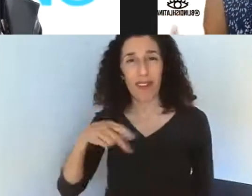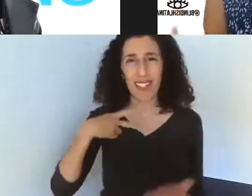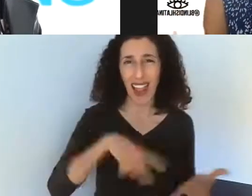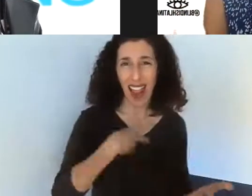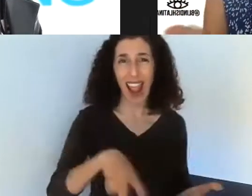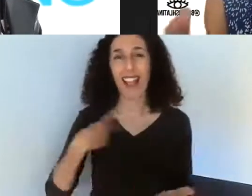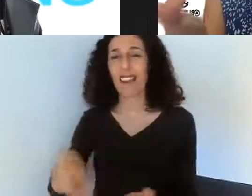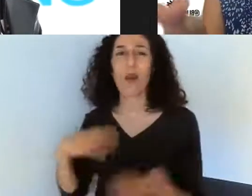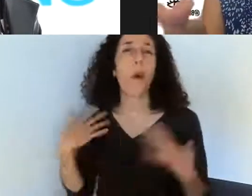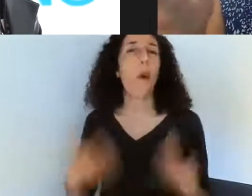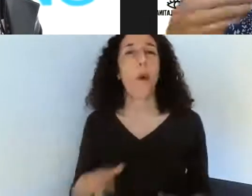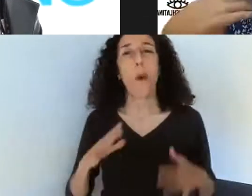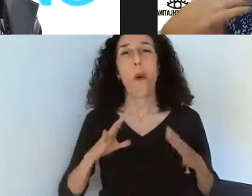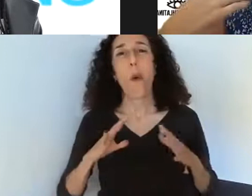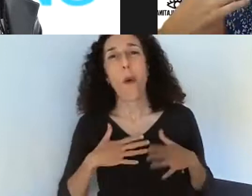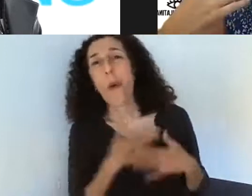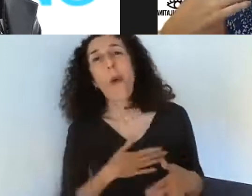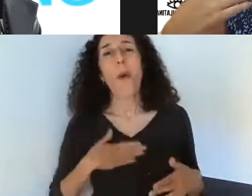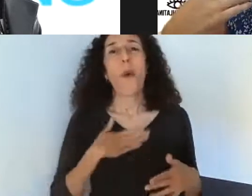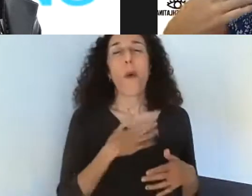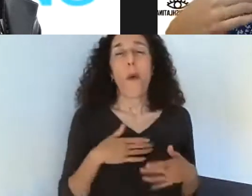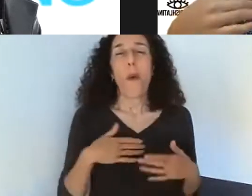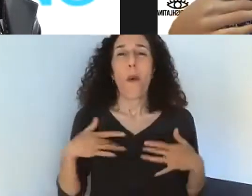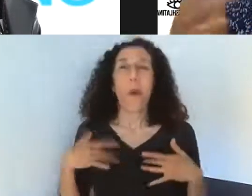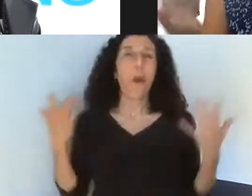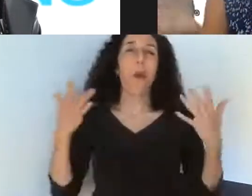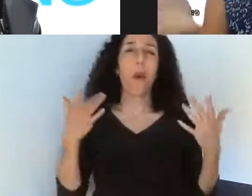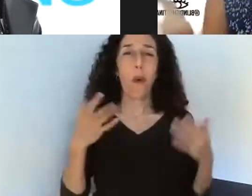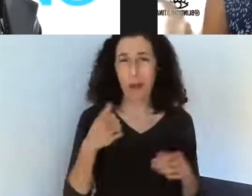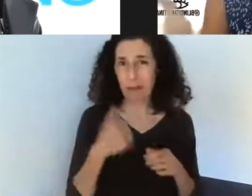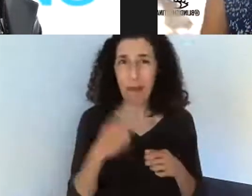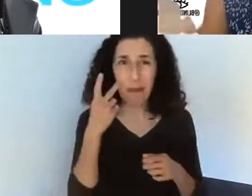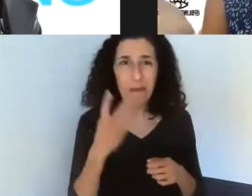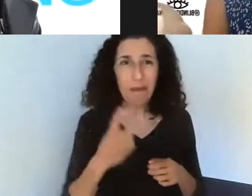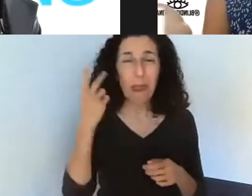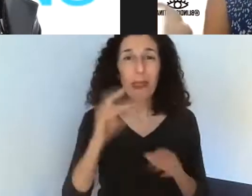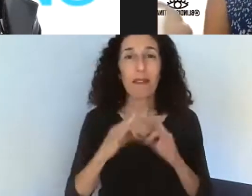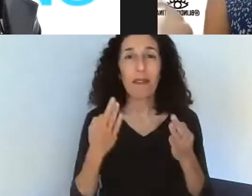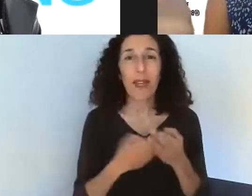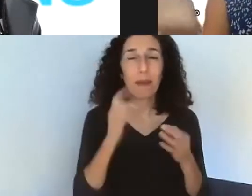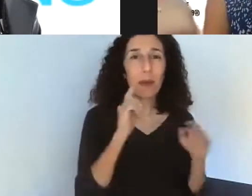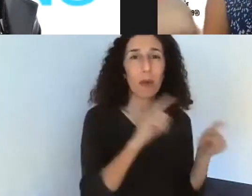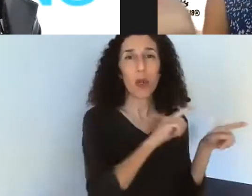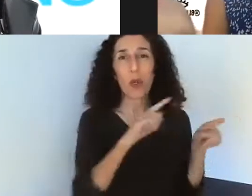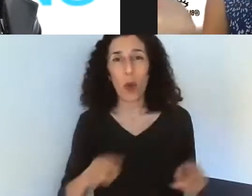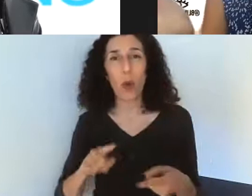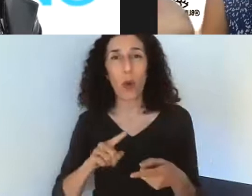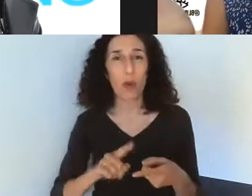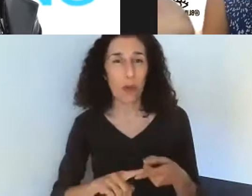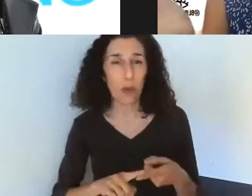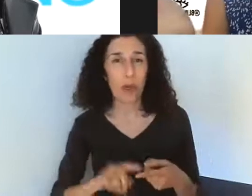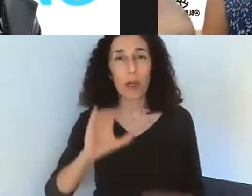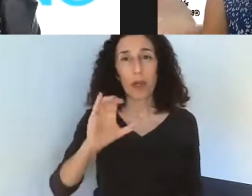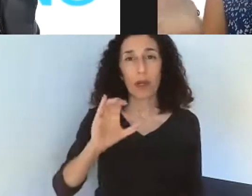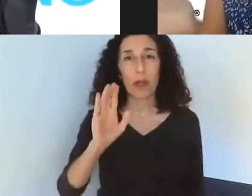remember my family we would go to an event called Círculo Cubano, which Cuban Circle. This was in